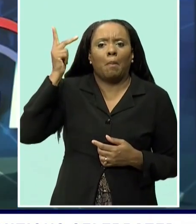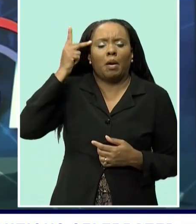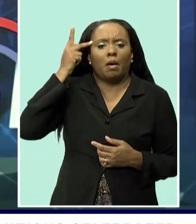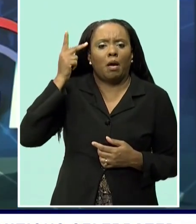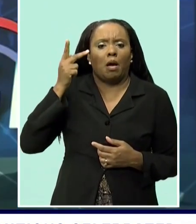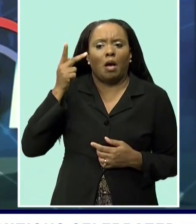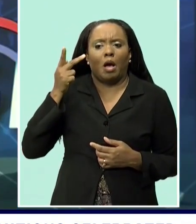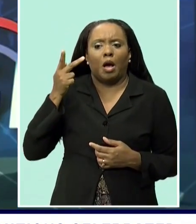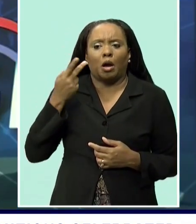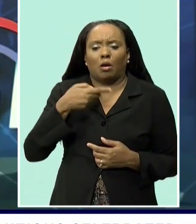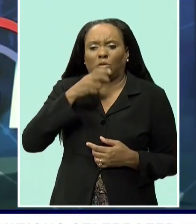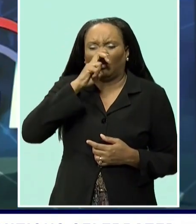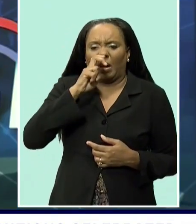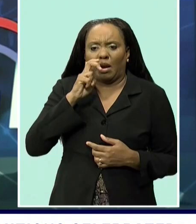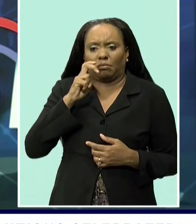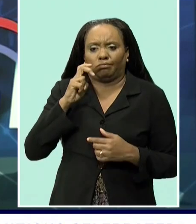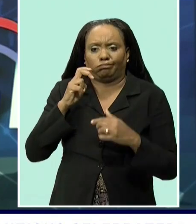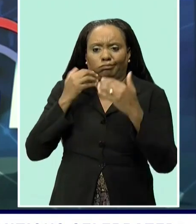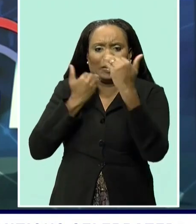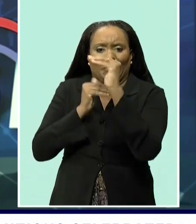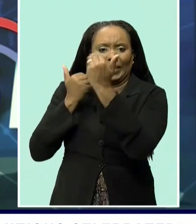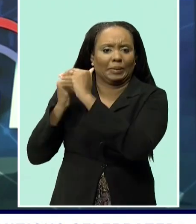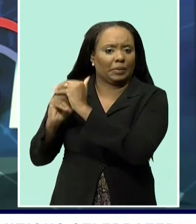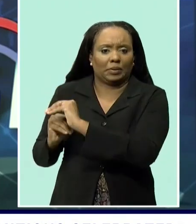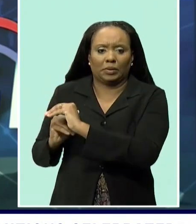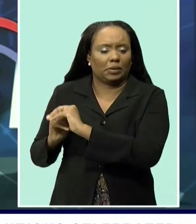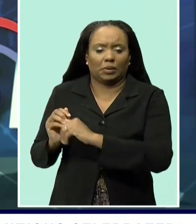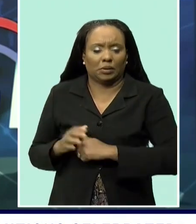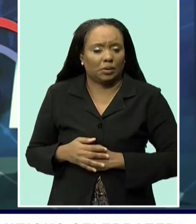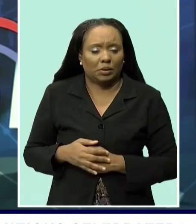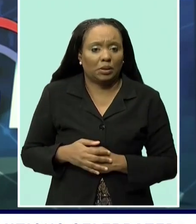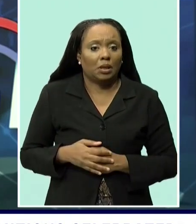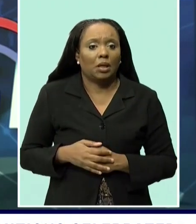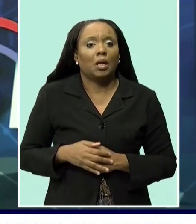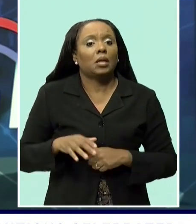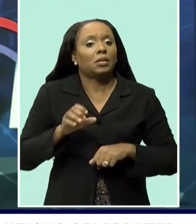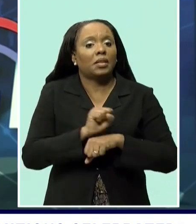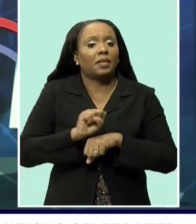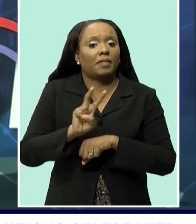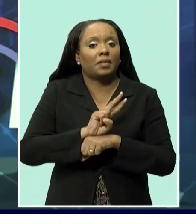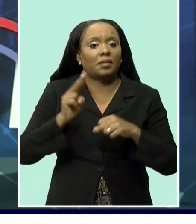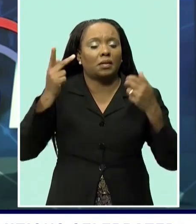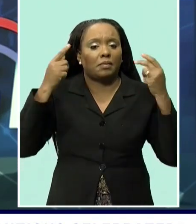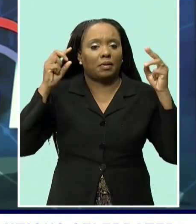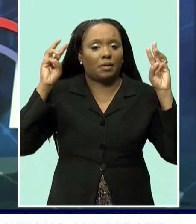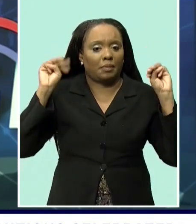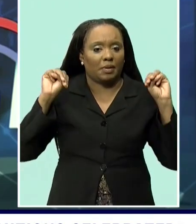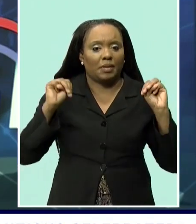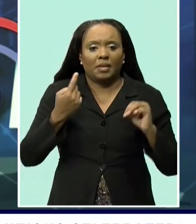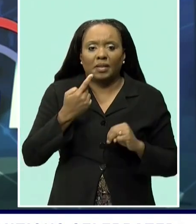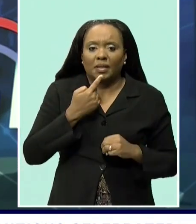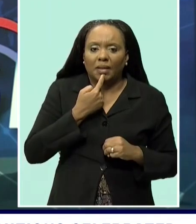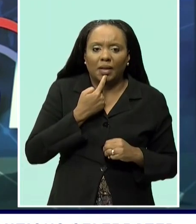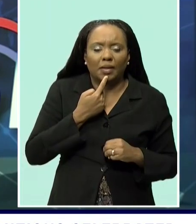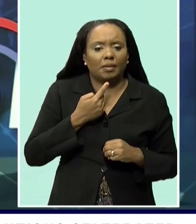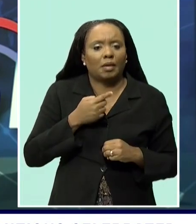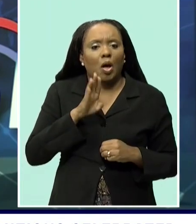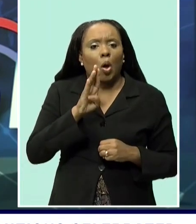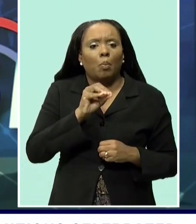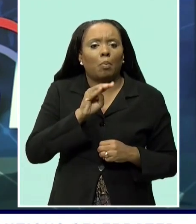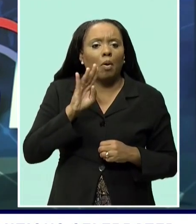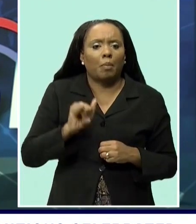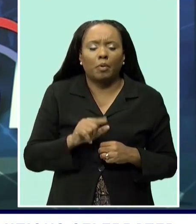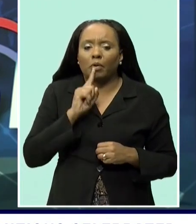St. Vincent and the Grenadines, Dr. Ralph Gonsalves, while reflecting on the late Bobby Clark, says he was a dear friend and comrade. He says Clark's contributions